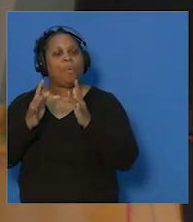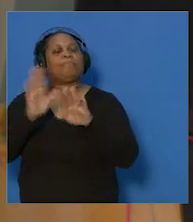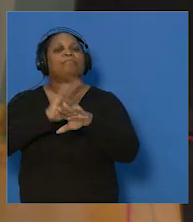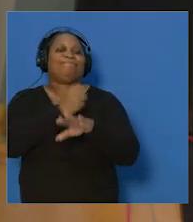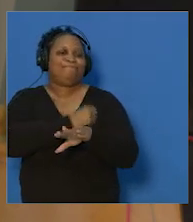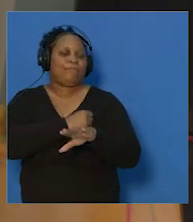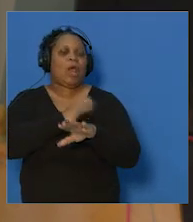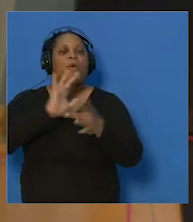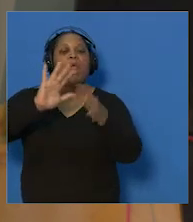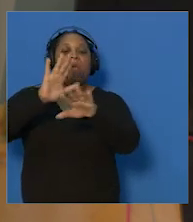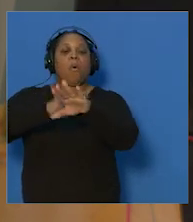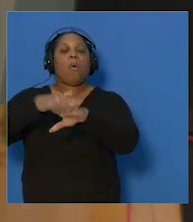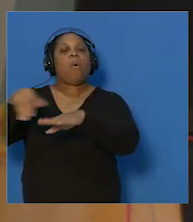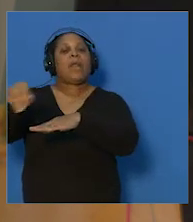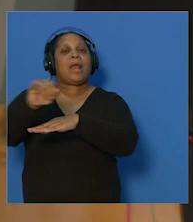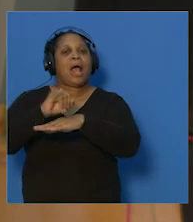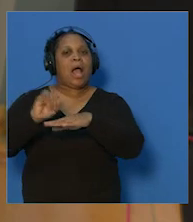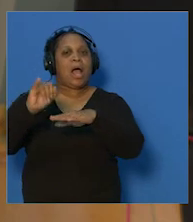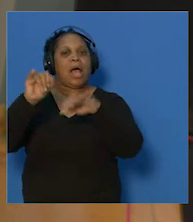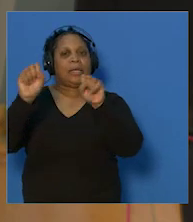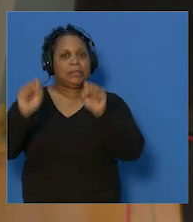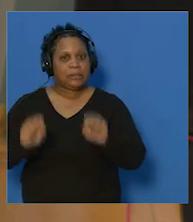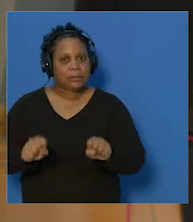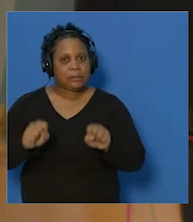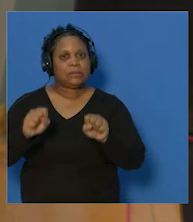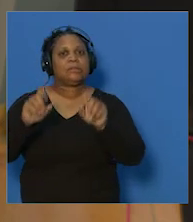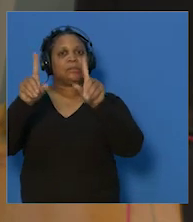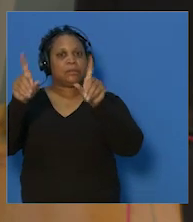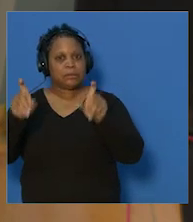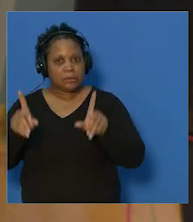on-island testing capabilities as soon as possible.